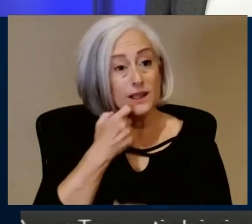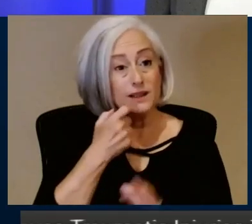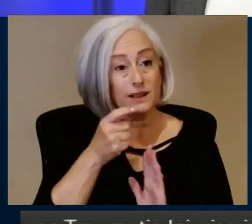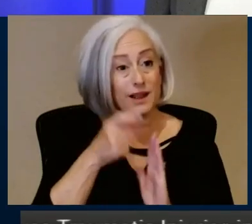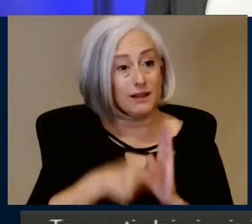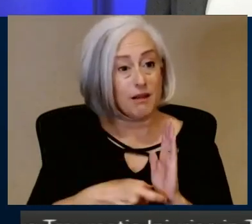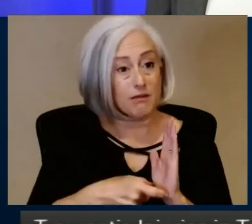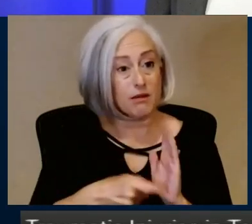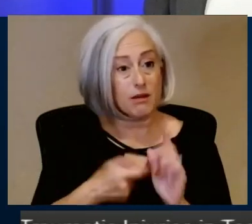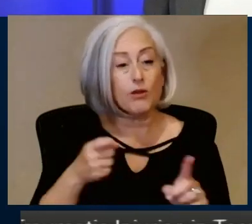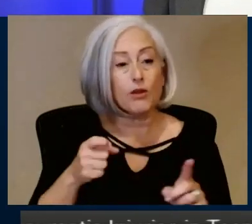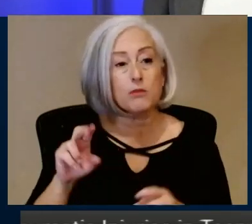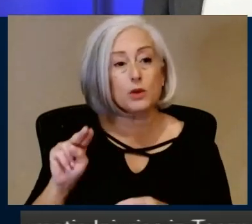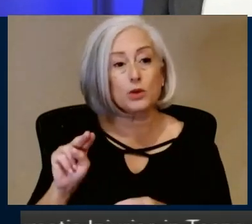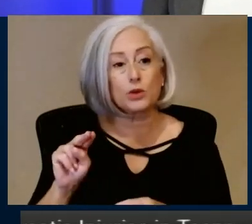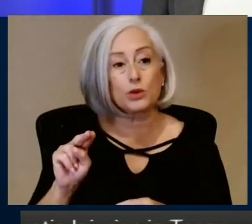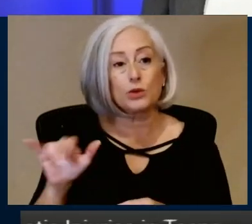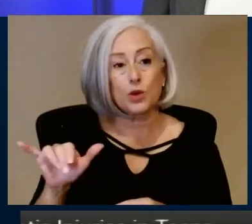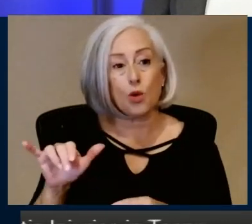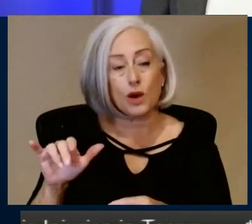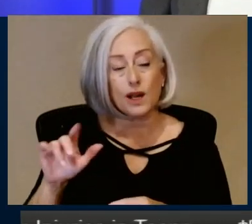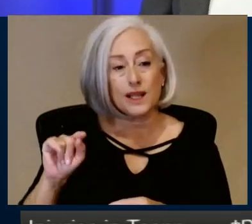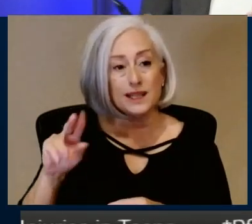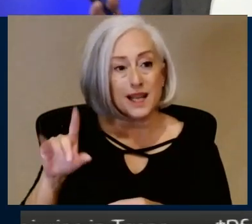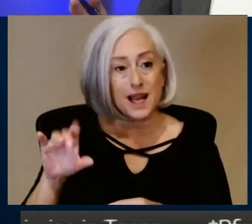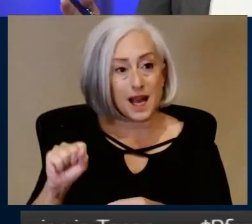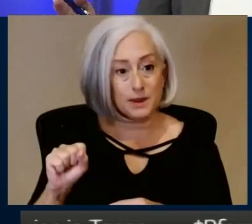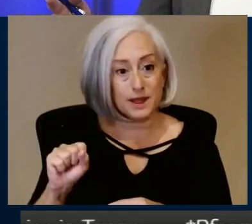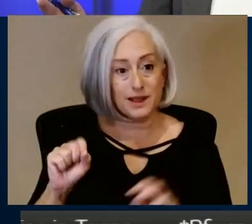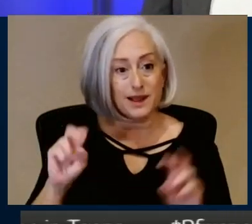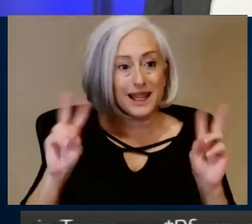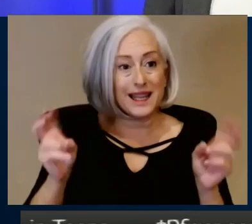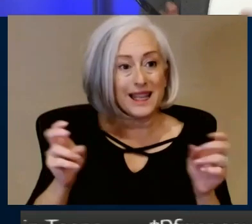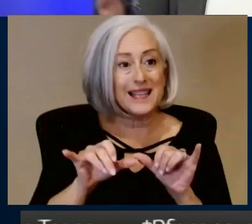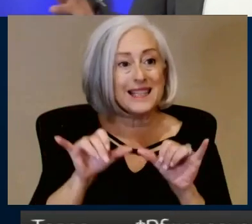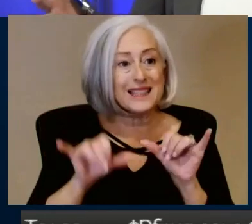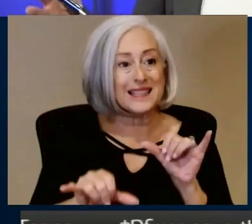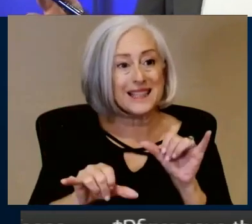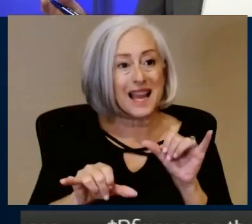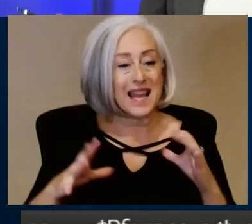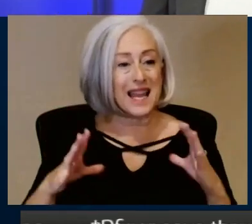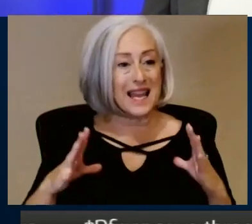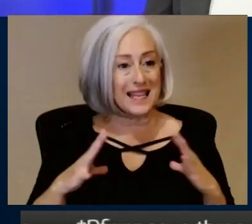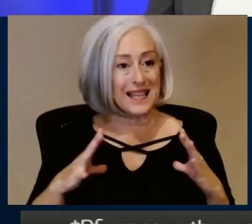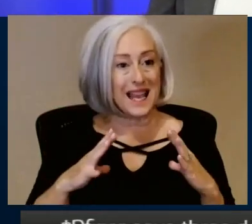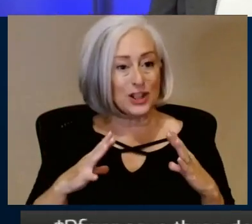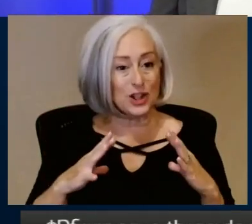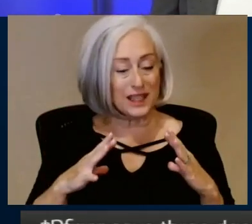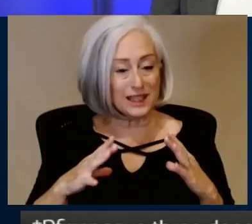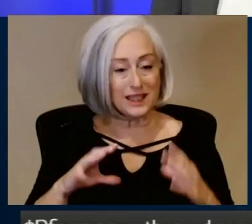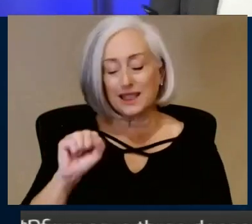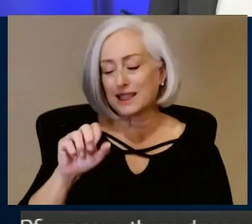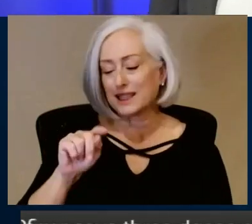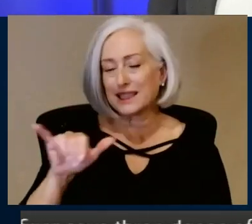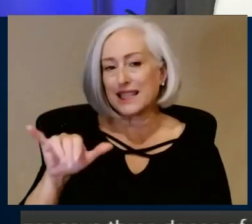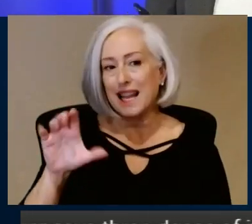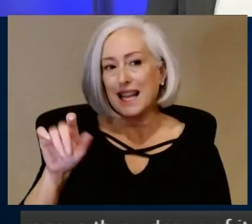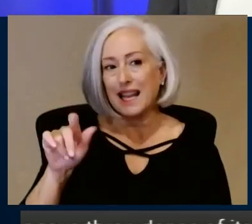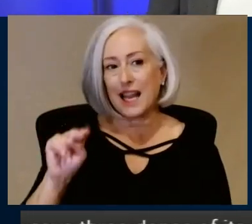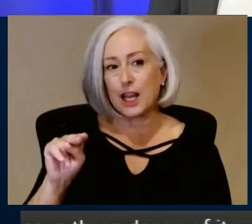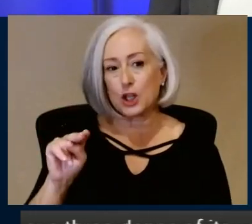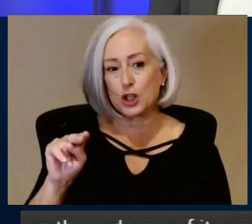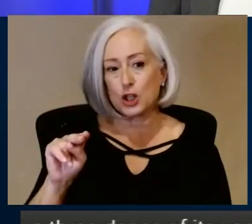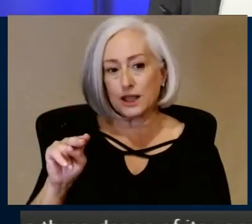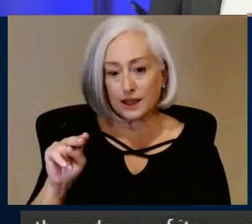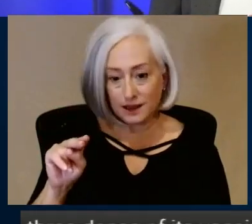that the staycation is not dead. So as COVID happens, inflation is a mess, travelers are staying close